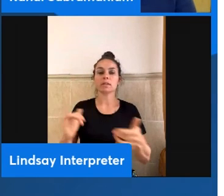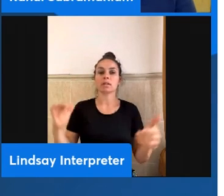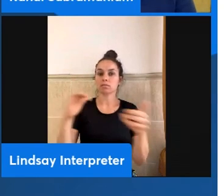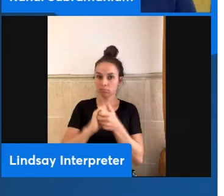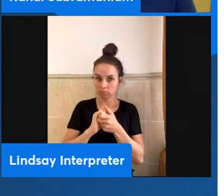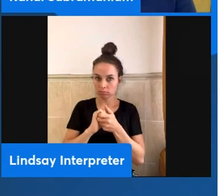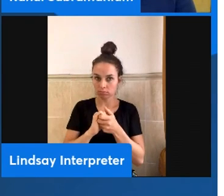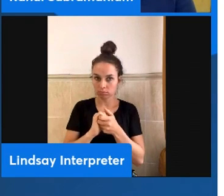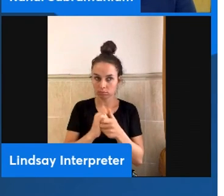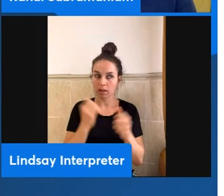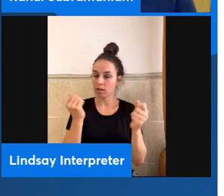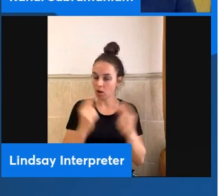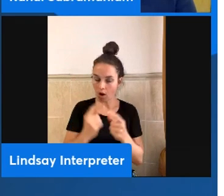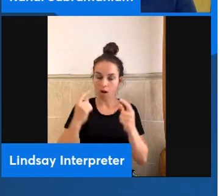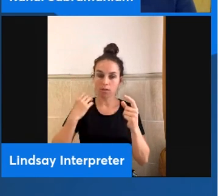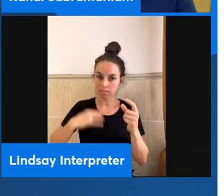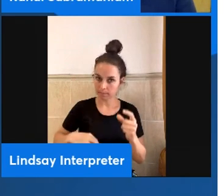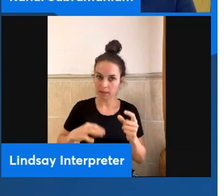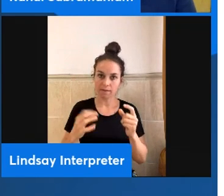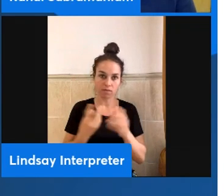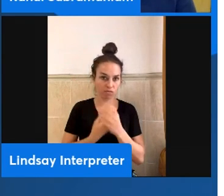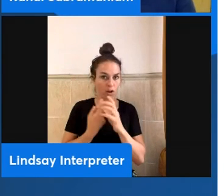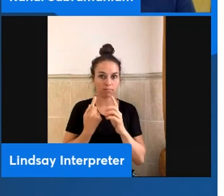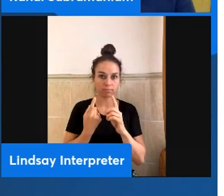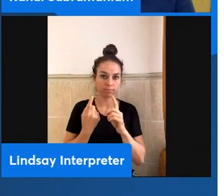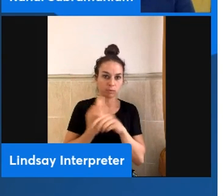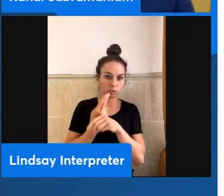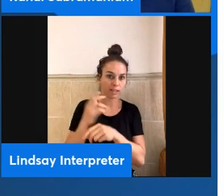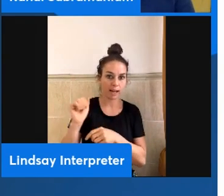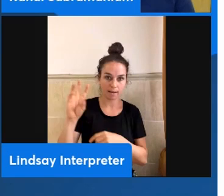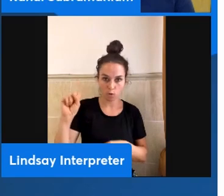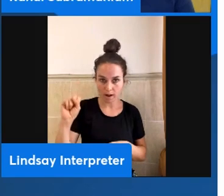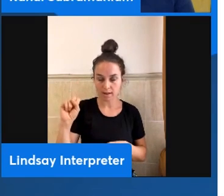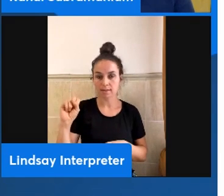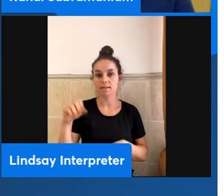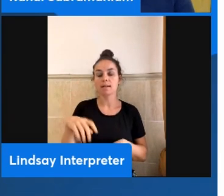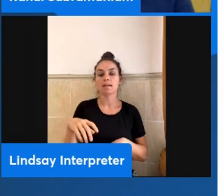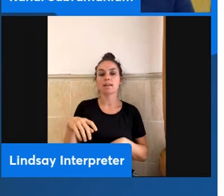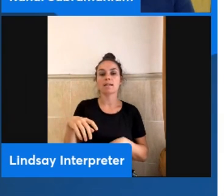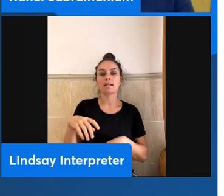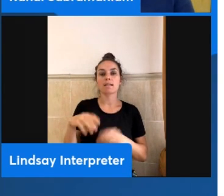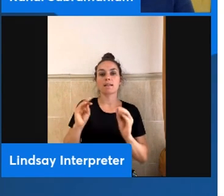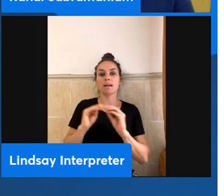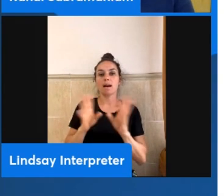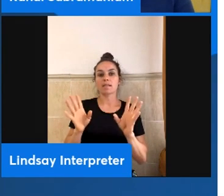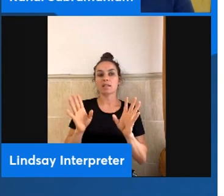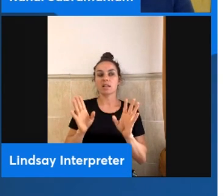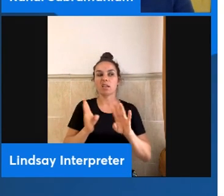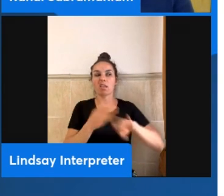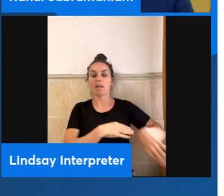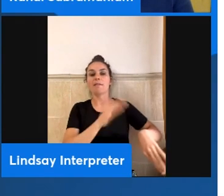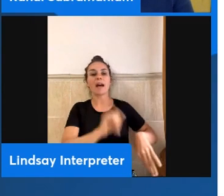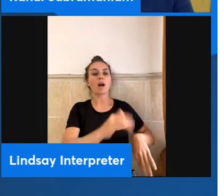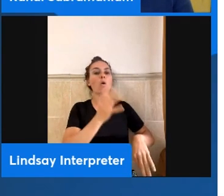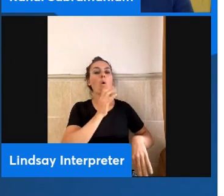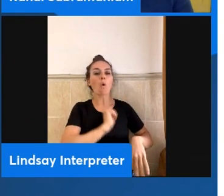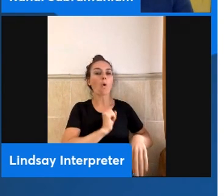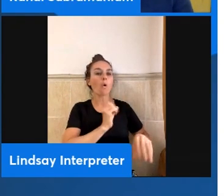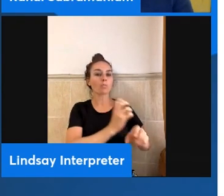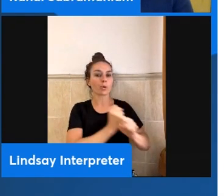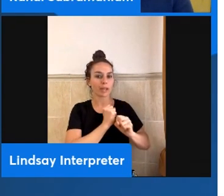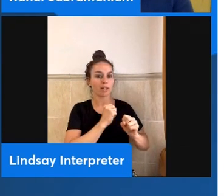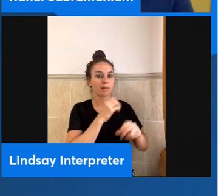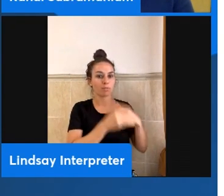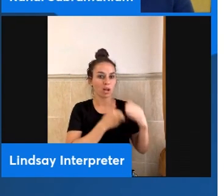it's in everyone's best interest to be on top of AWS, to at least to circumvent that procurement process. I did